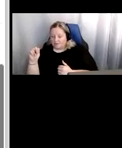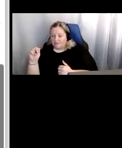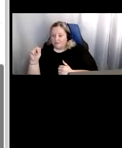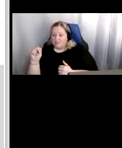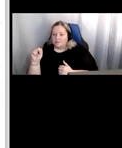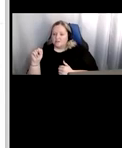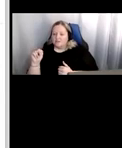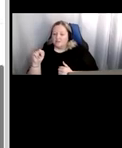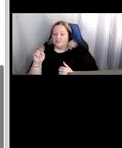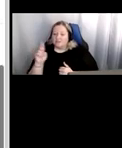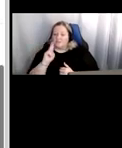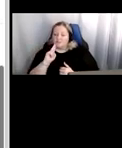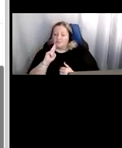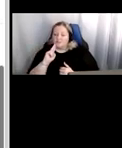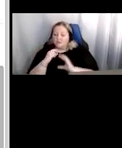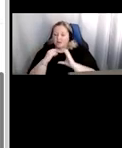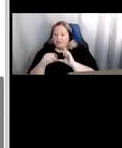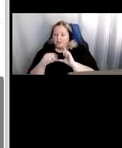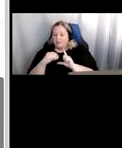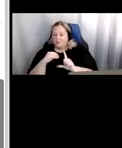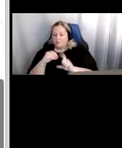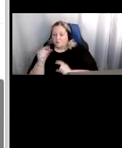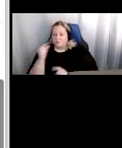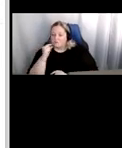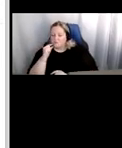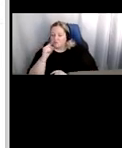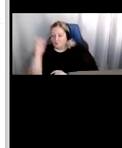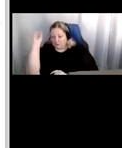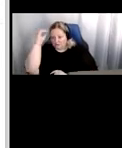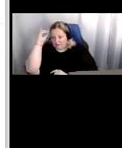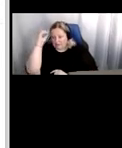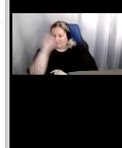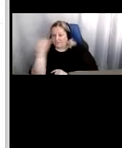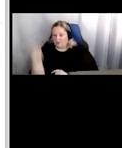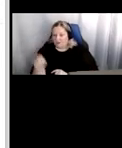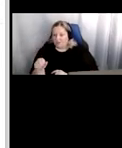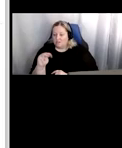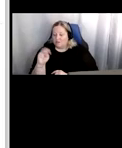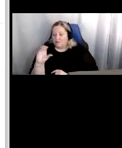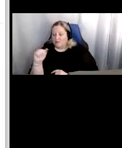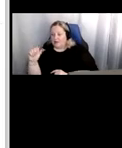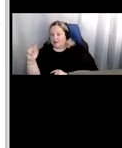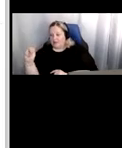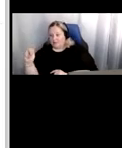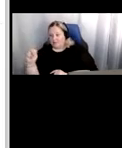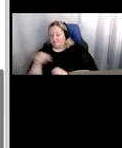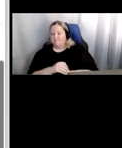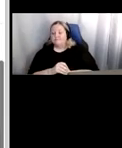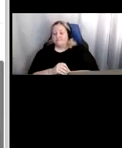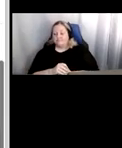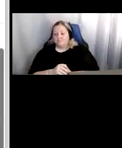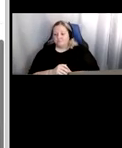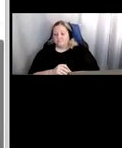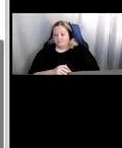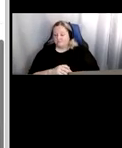San Antonio, Dallas, McAllen, and of course, Austin, because that's where we are